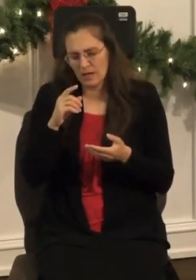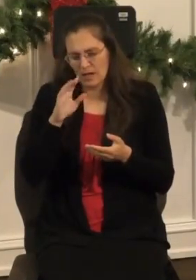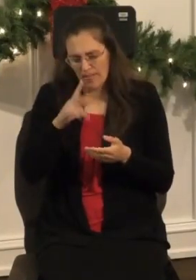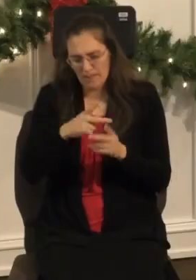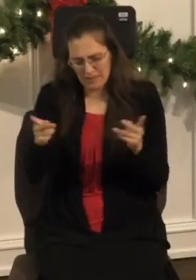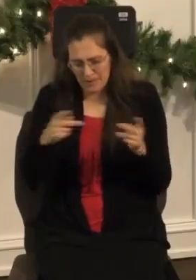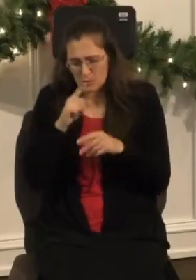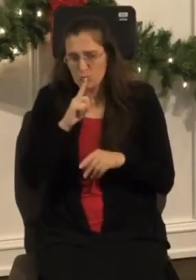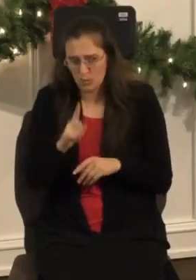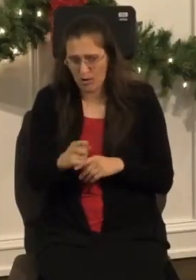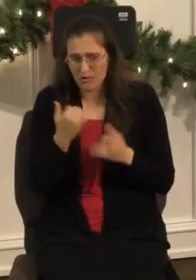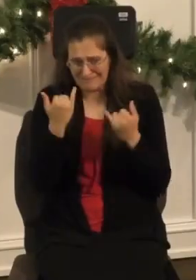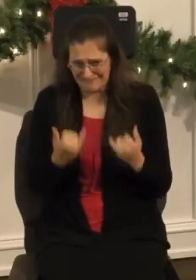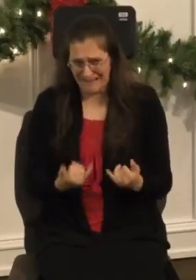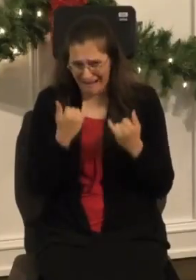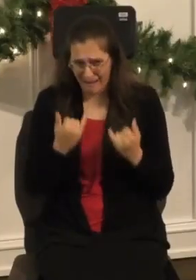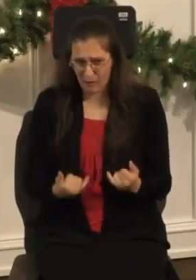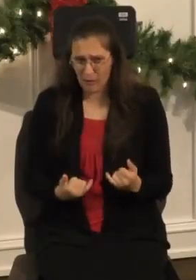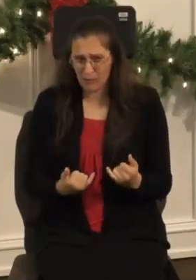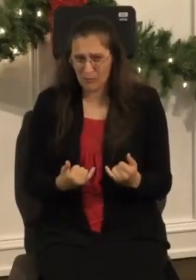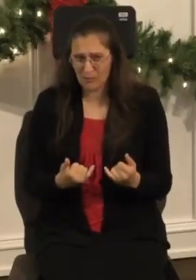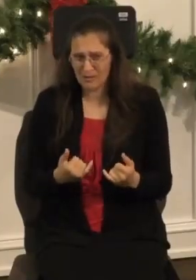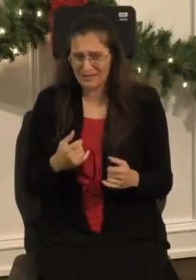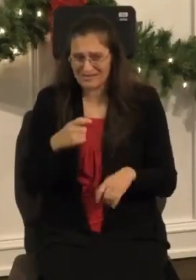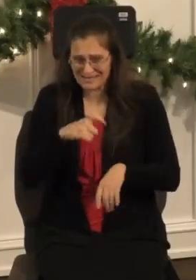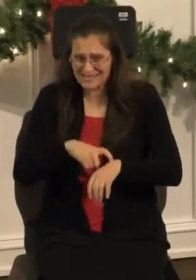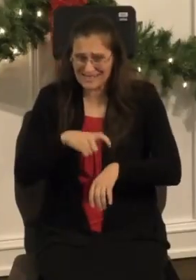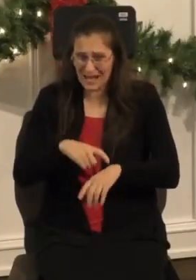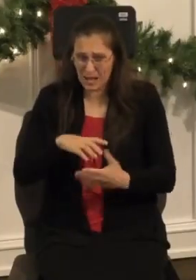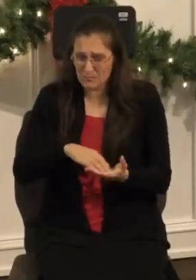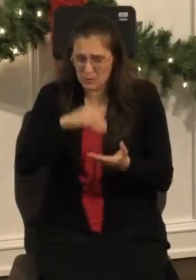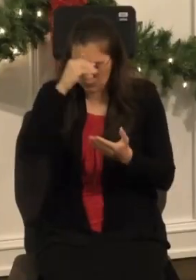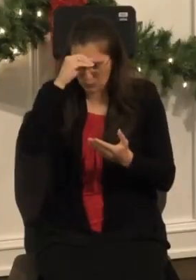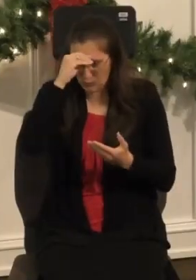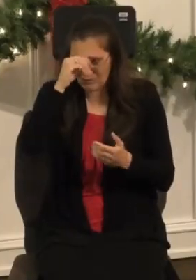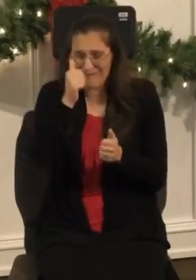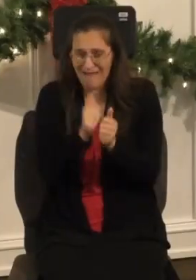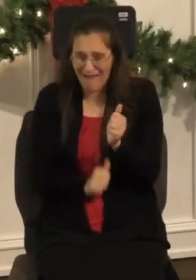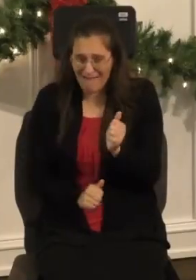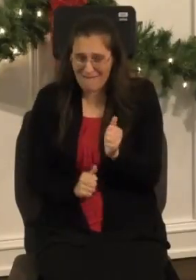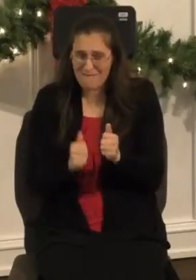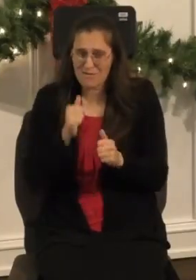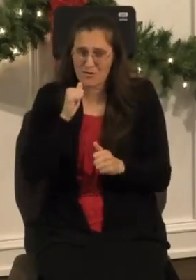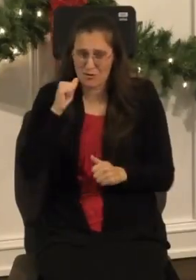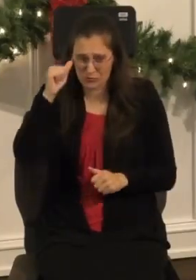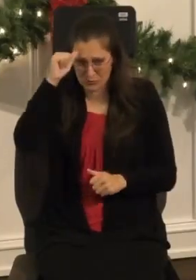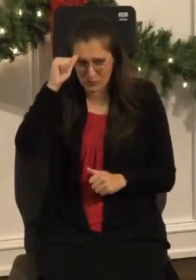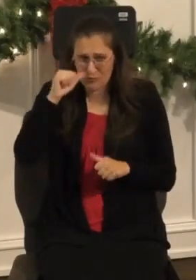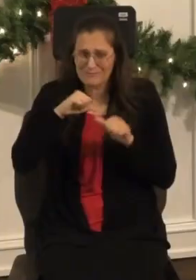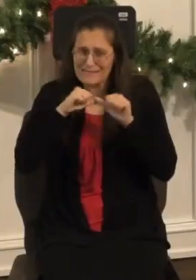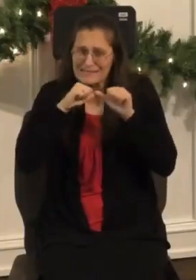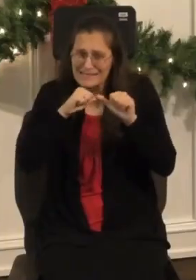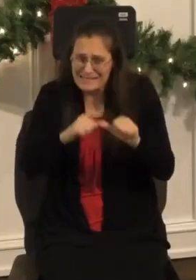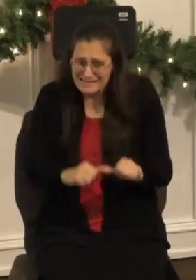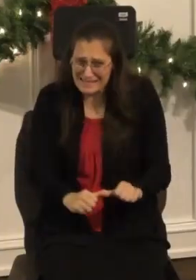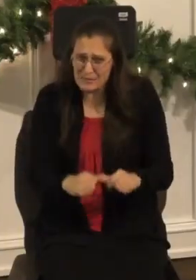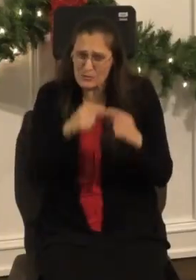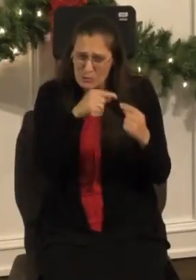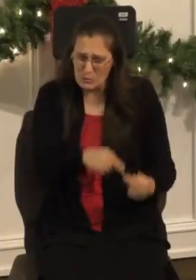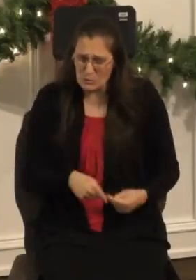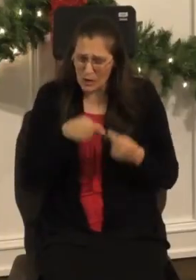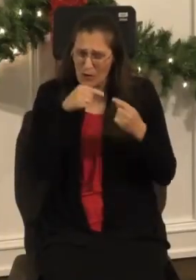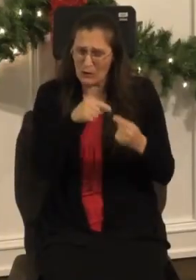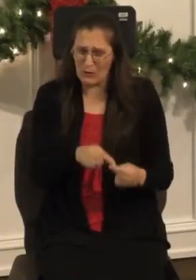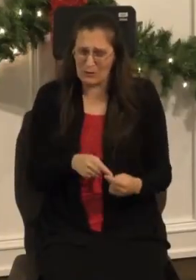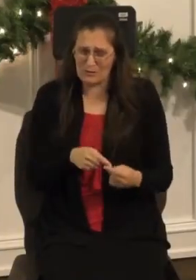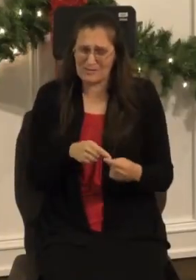and young people, you need to know that every adult in here is still dealing with these same issues. Now, we may hide it